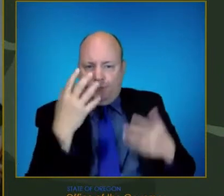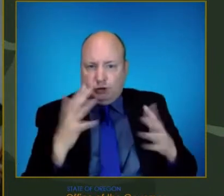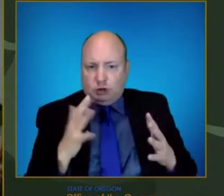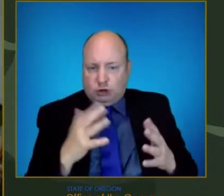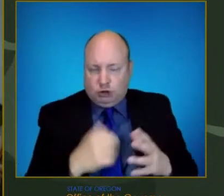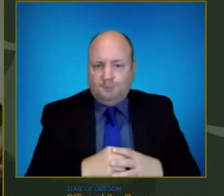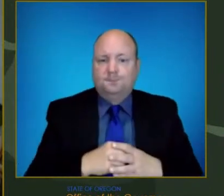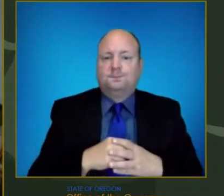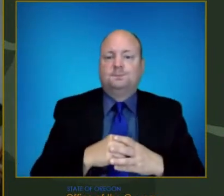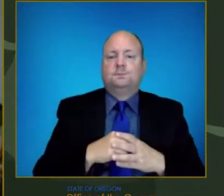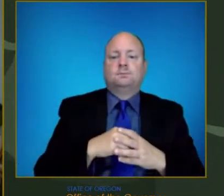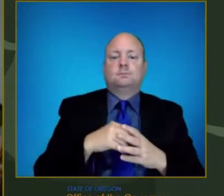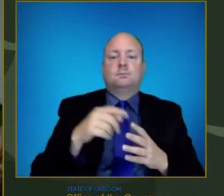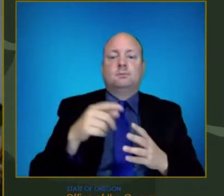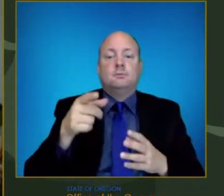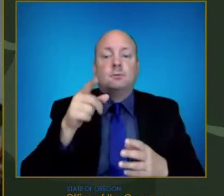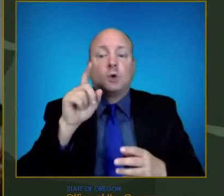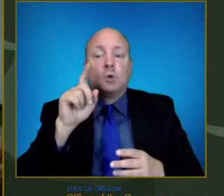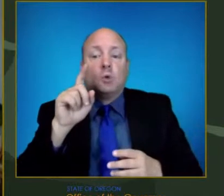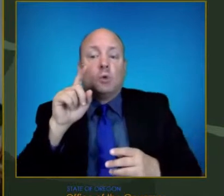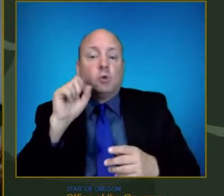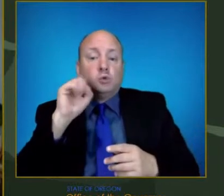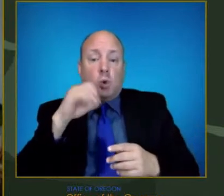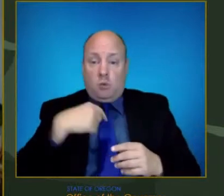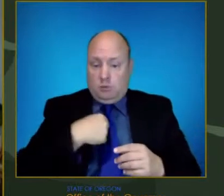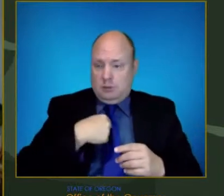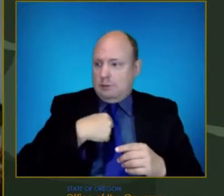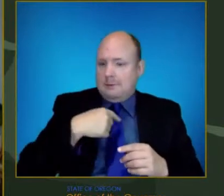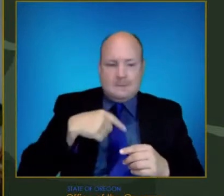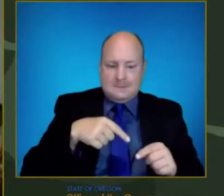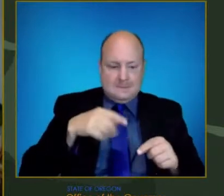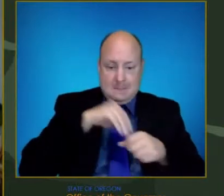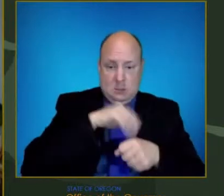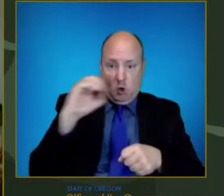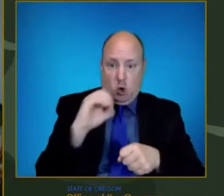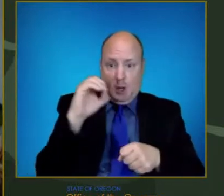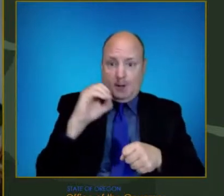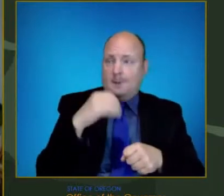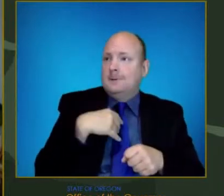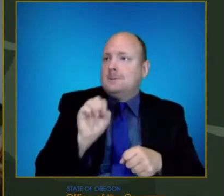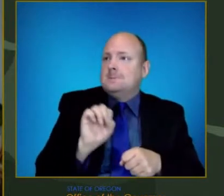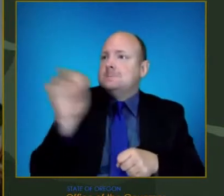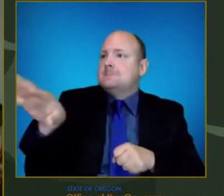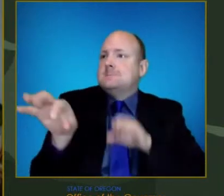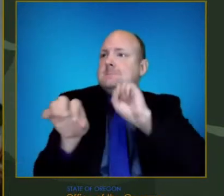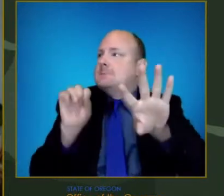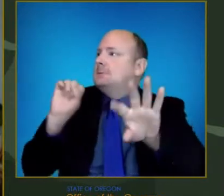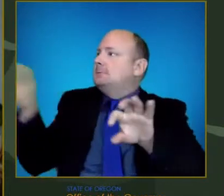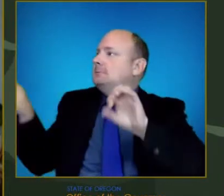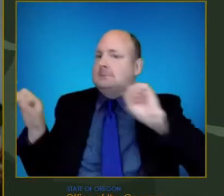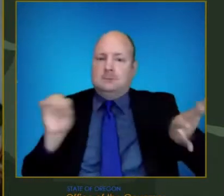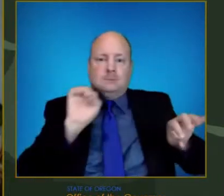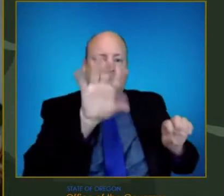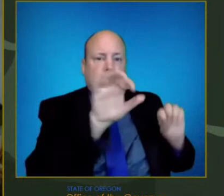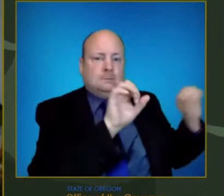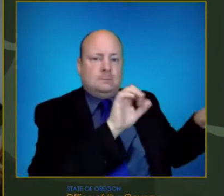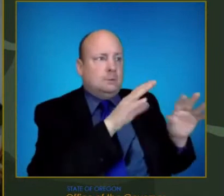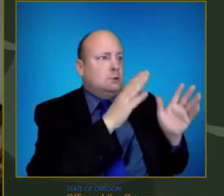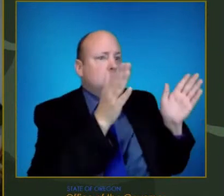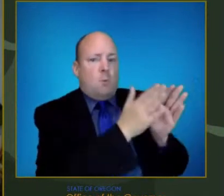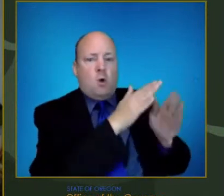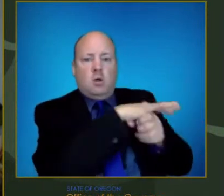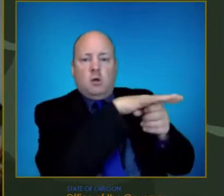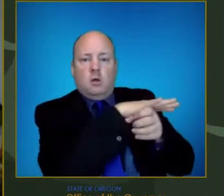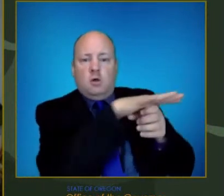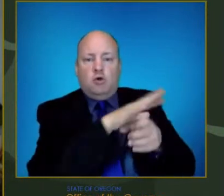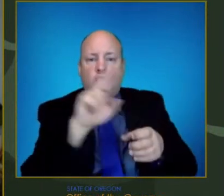vaccine redistribution hubs that OHA has set up to serve every part of the state. As a result, we don't anticipate any challenges for people